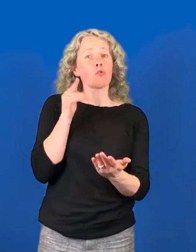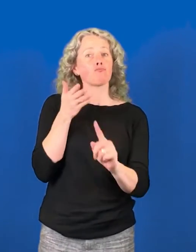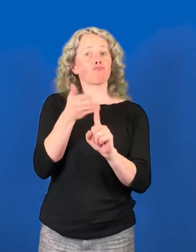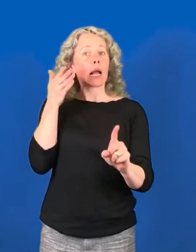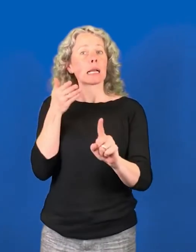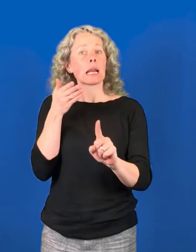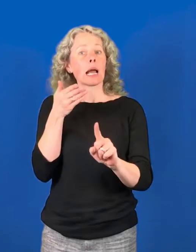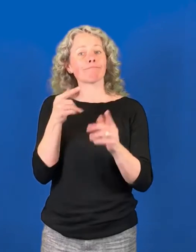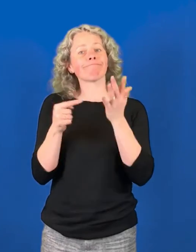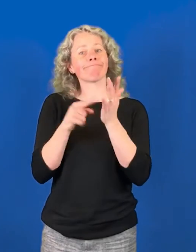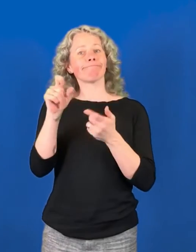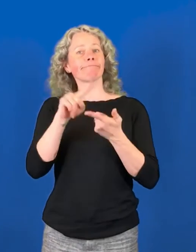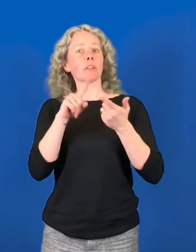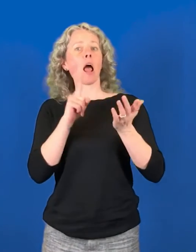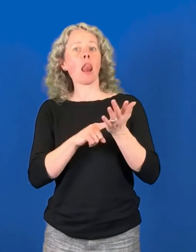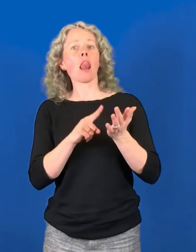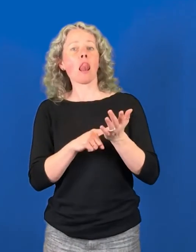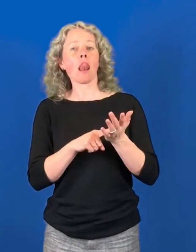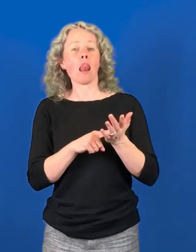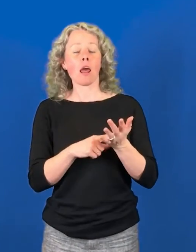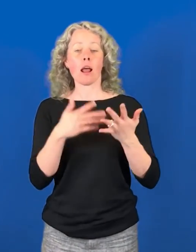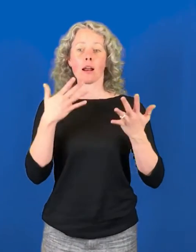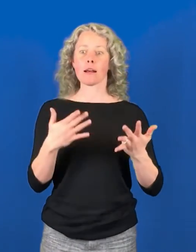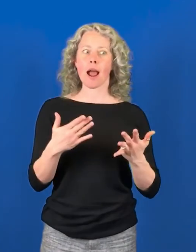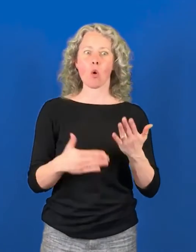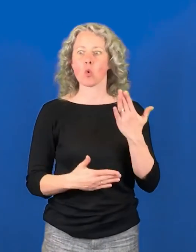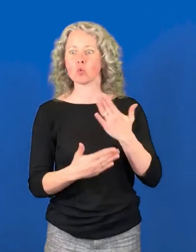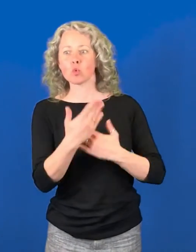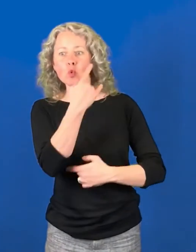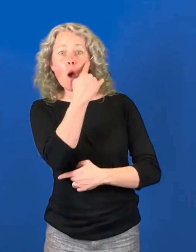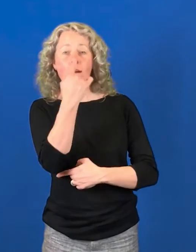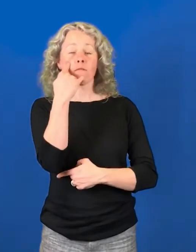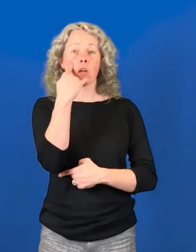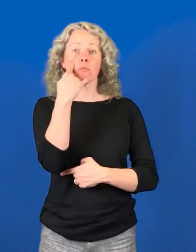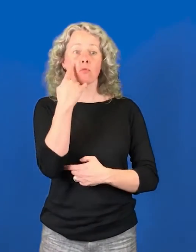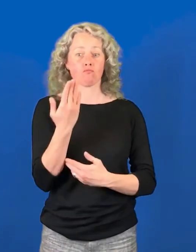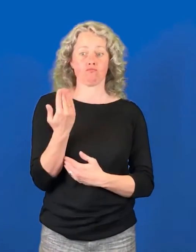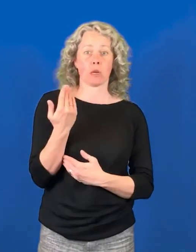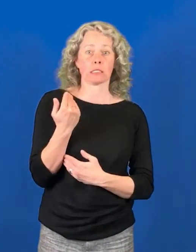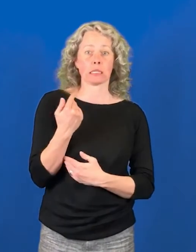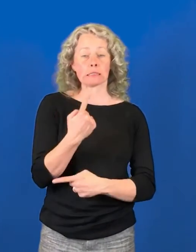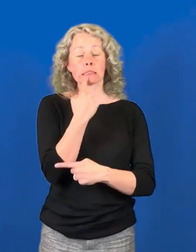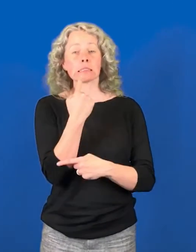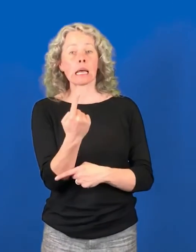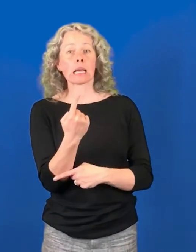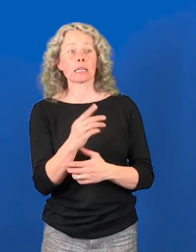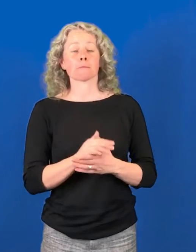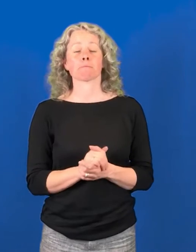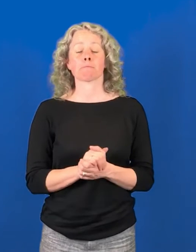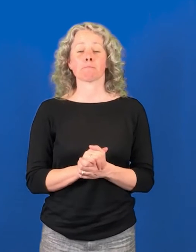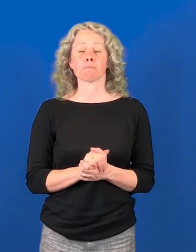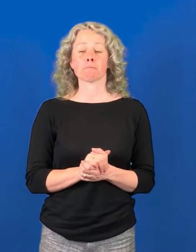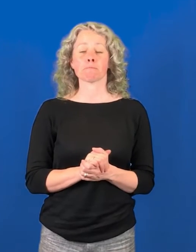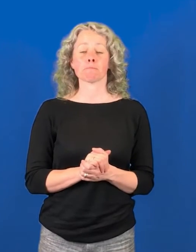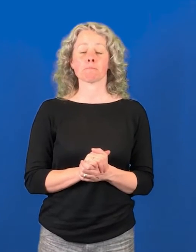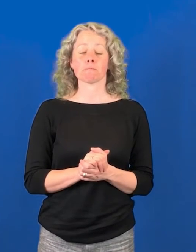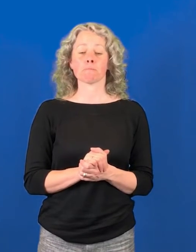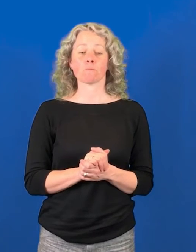that's actually recognized by T cells. And so there's now emerging evidence coming out to suggest